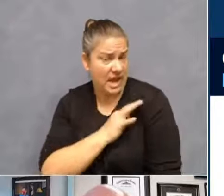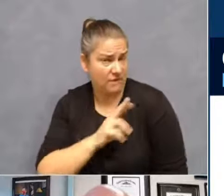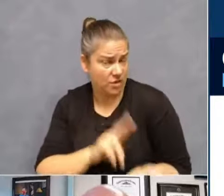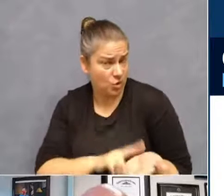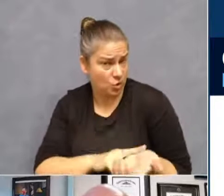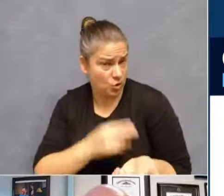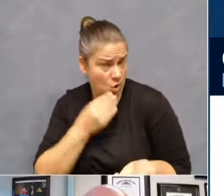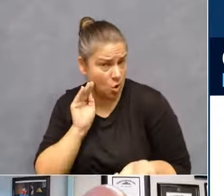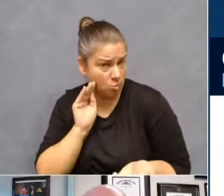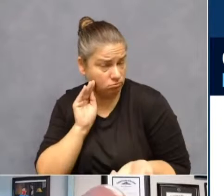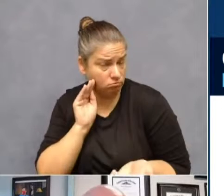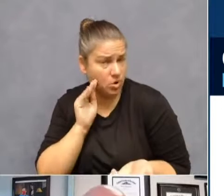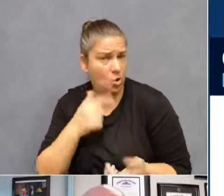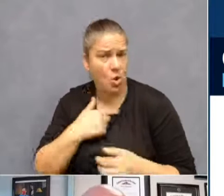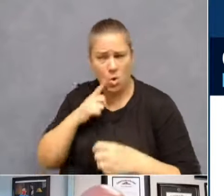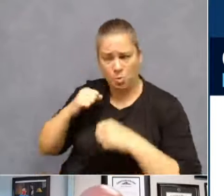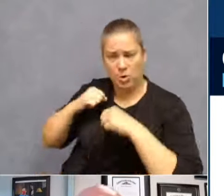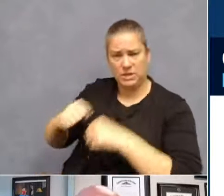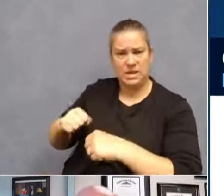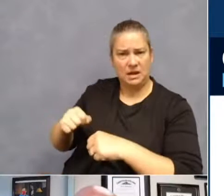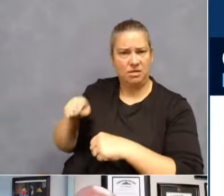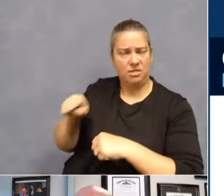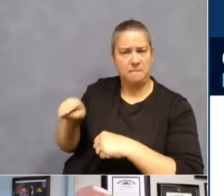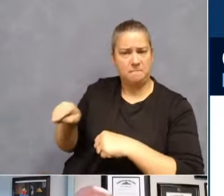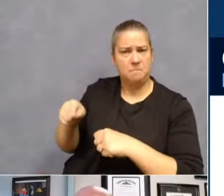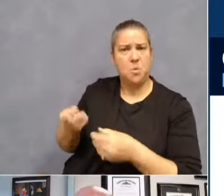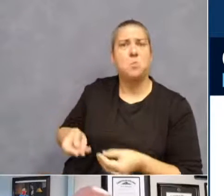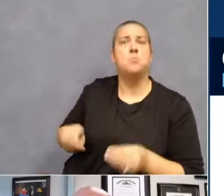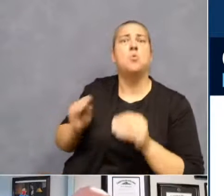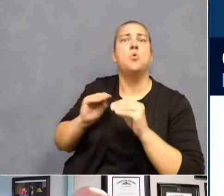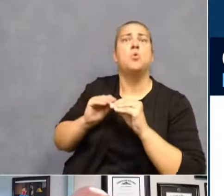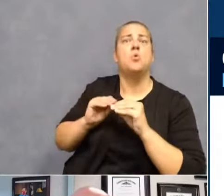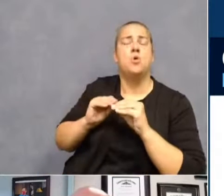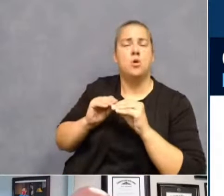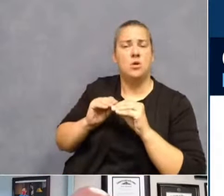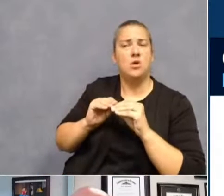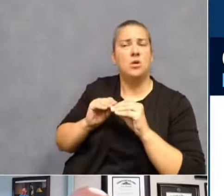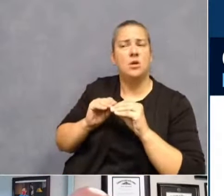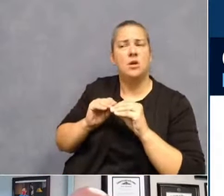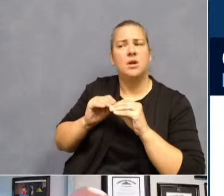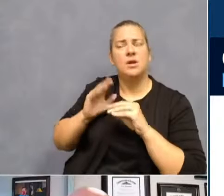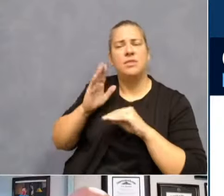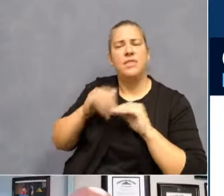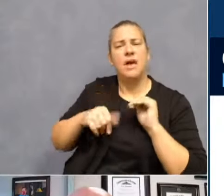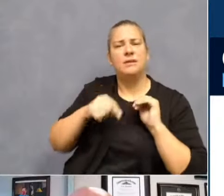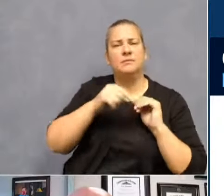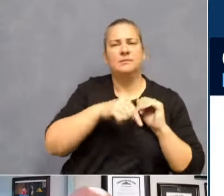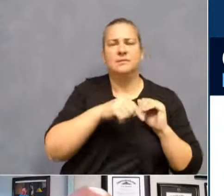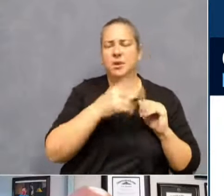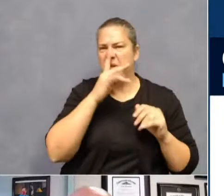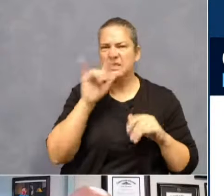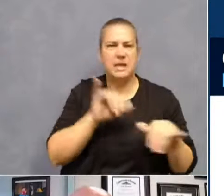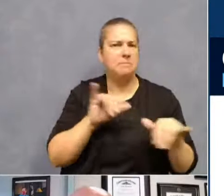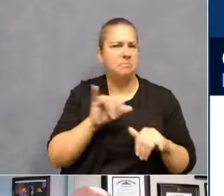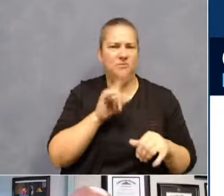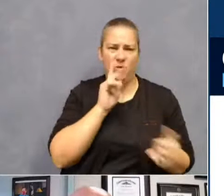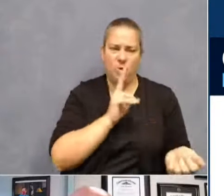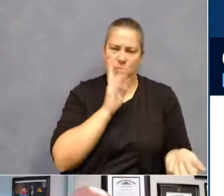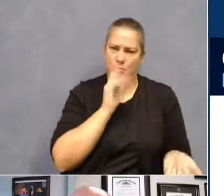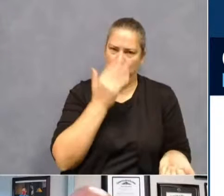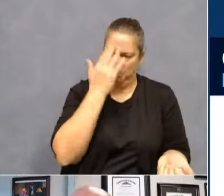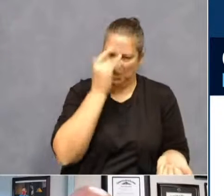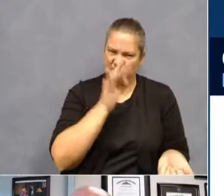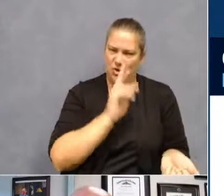if we first vaccinate the residents themselves. The federal government announced last week, though, they are going to partner